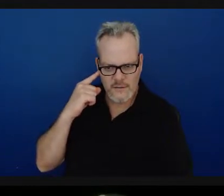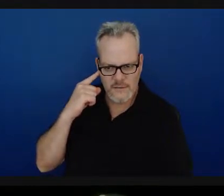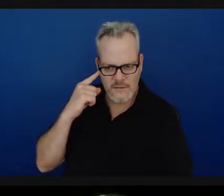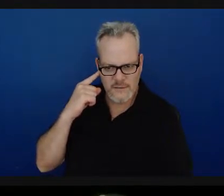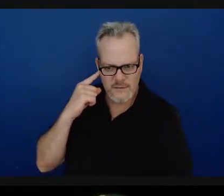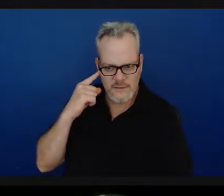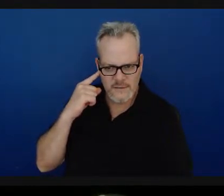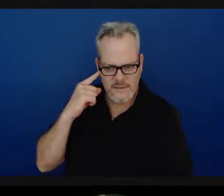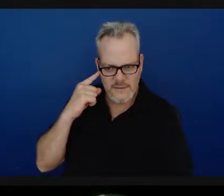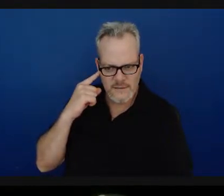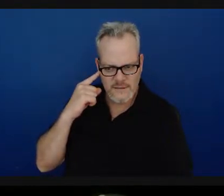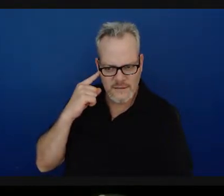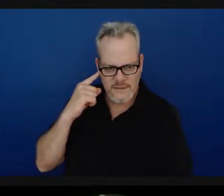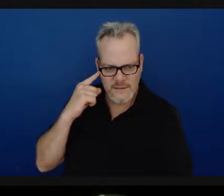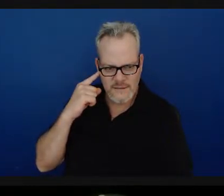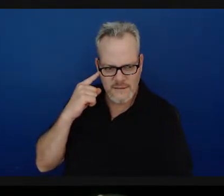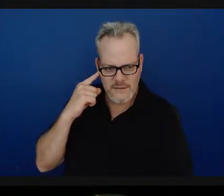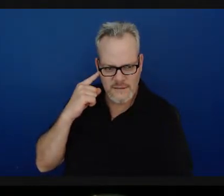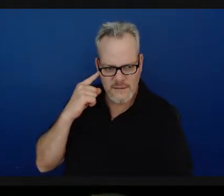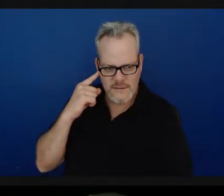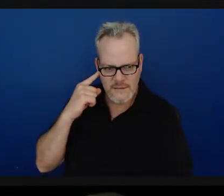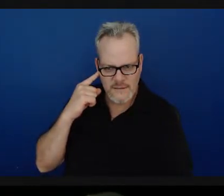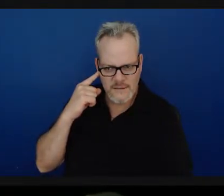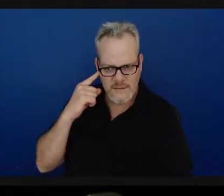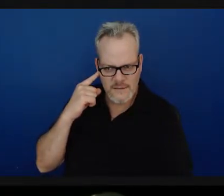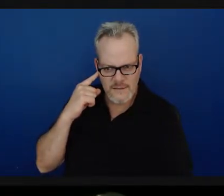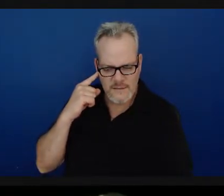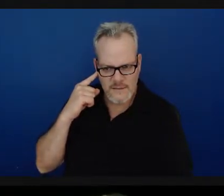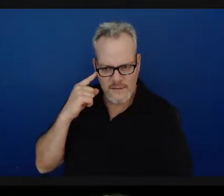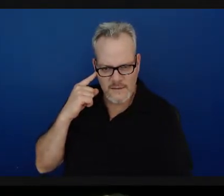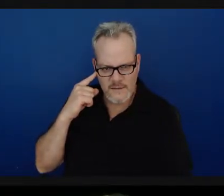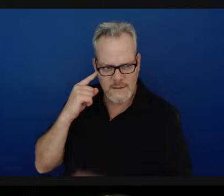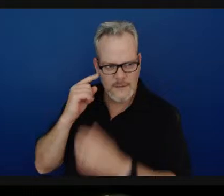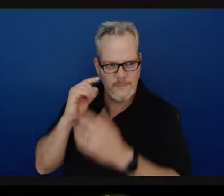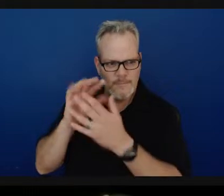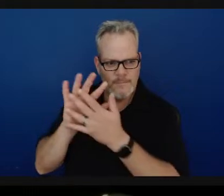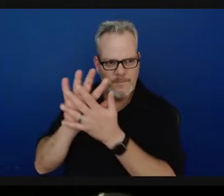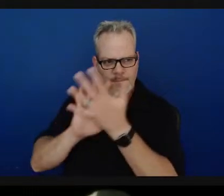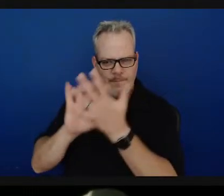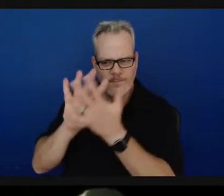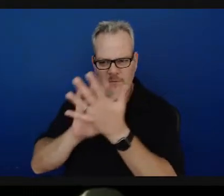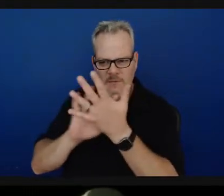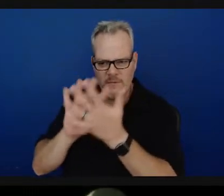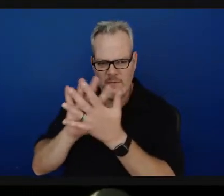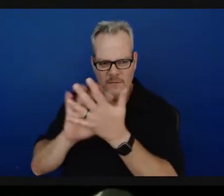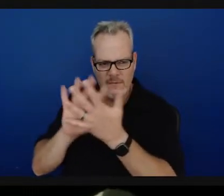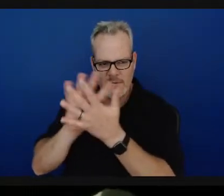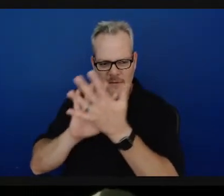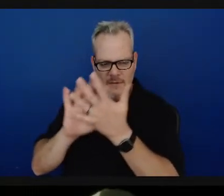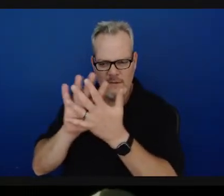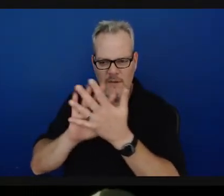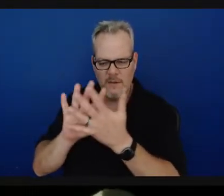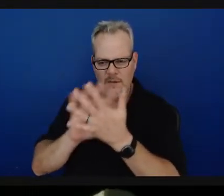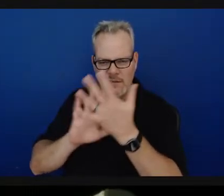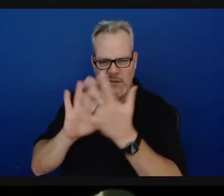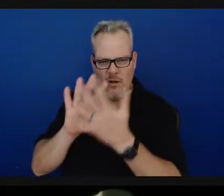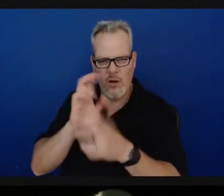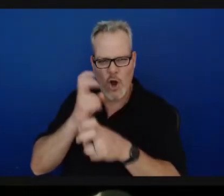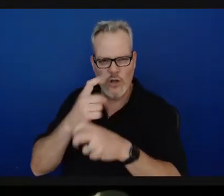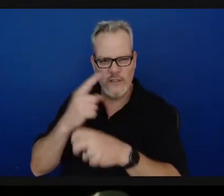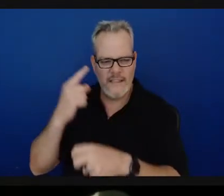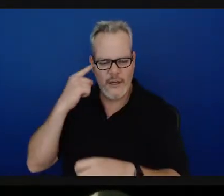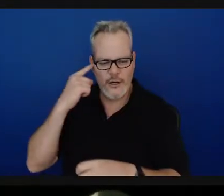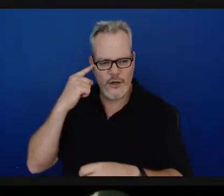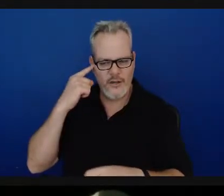spectacular splashing. You can see that the height of the cone is somewhere here, and that's about how high we have the